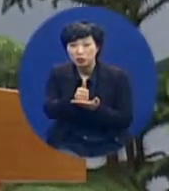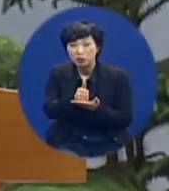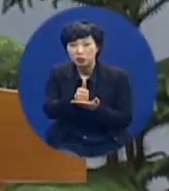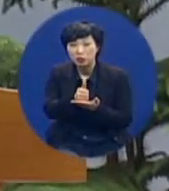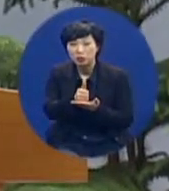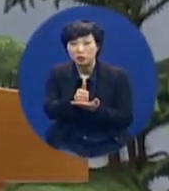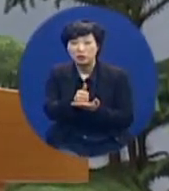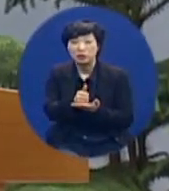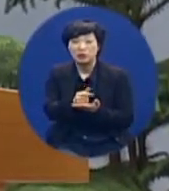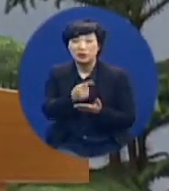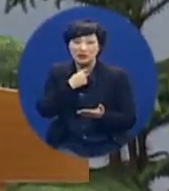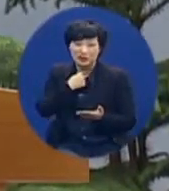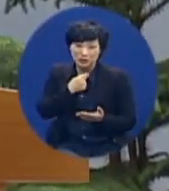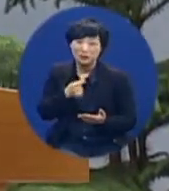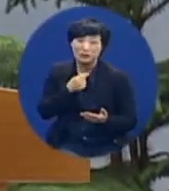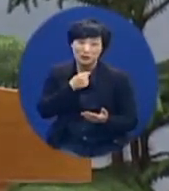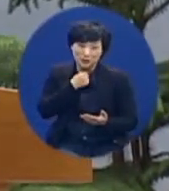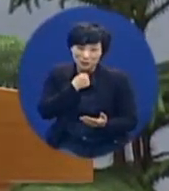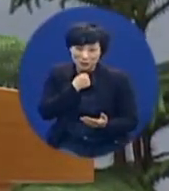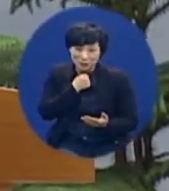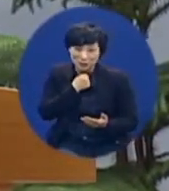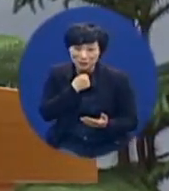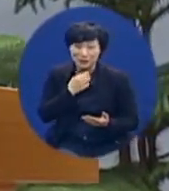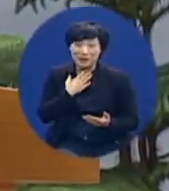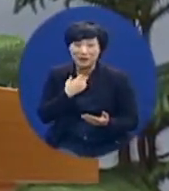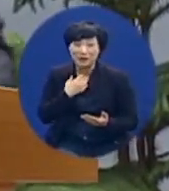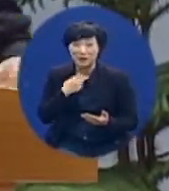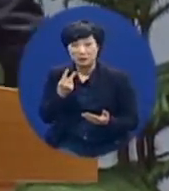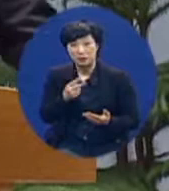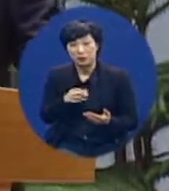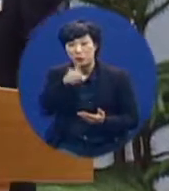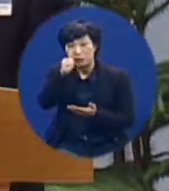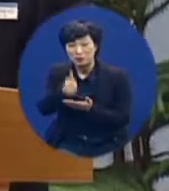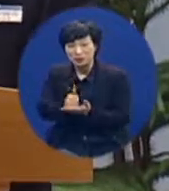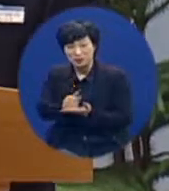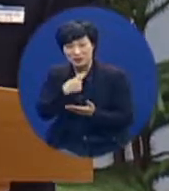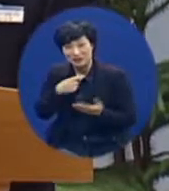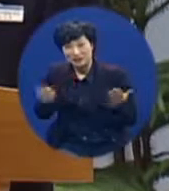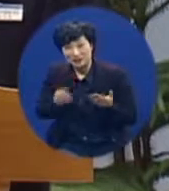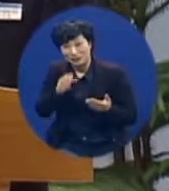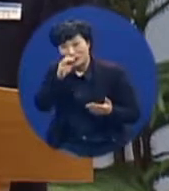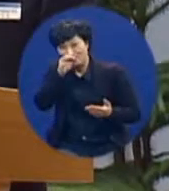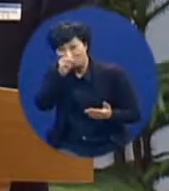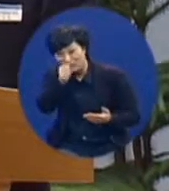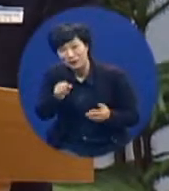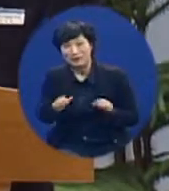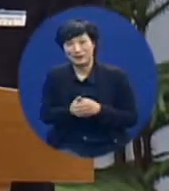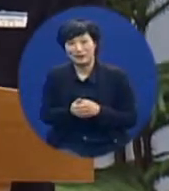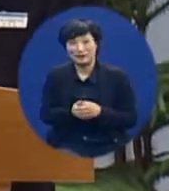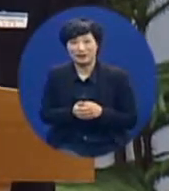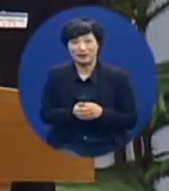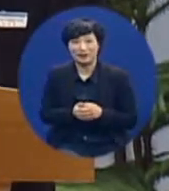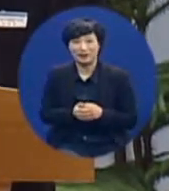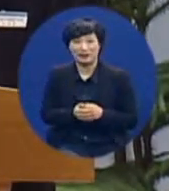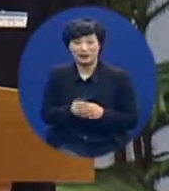says that we must fight against the enemies in the world to stand before God.